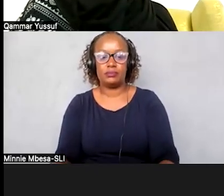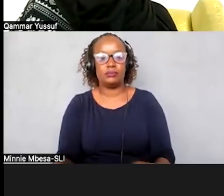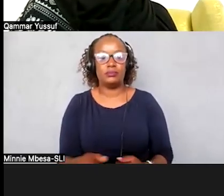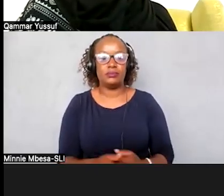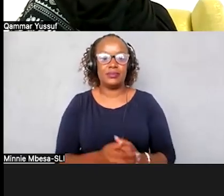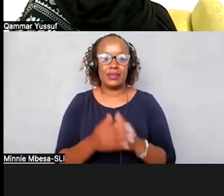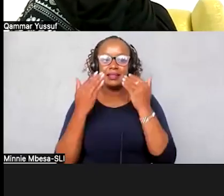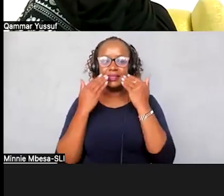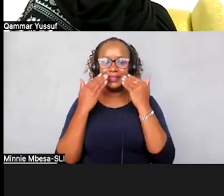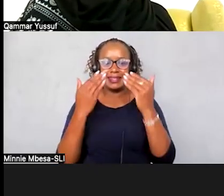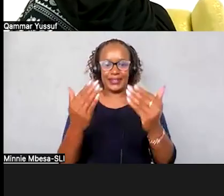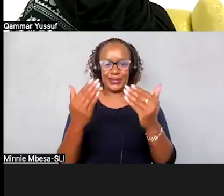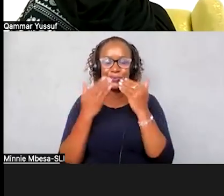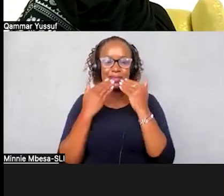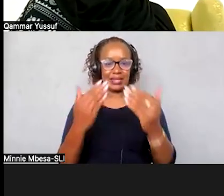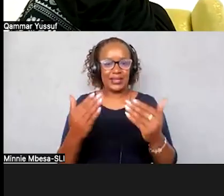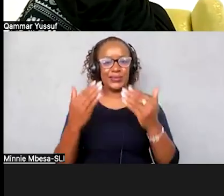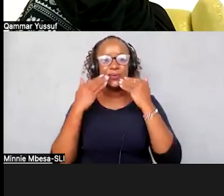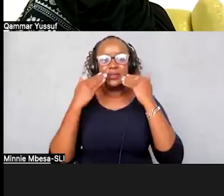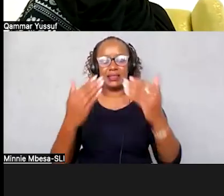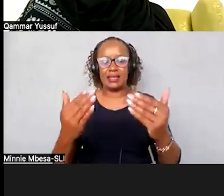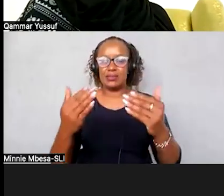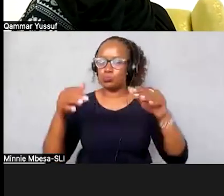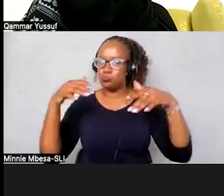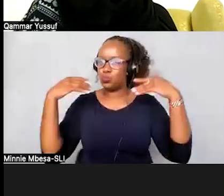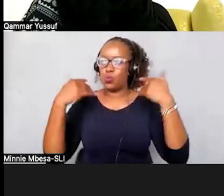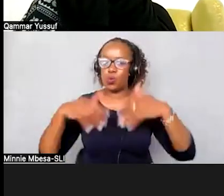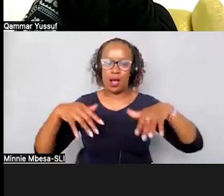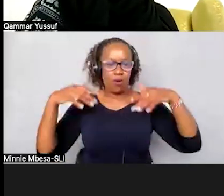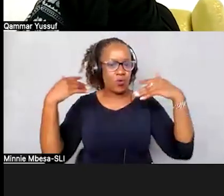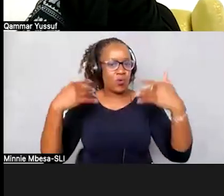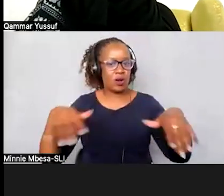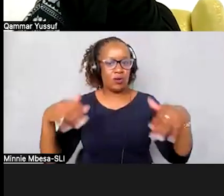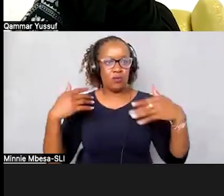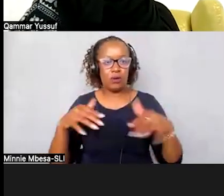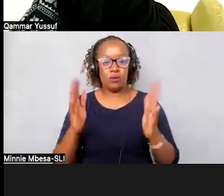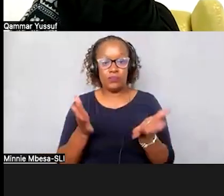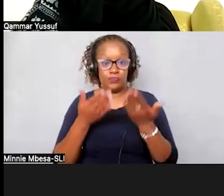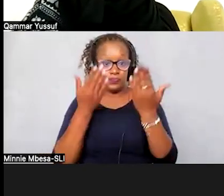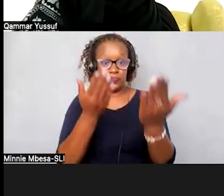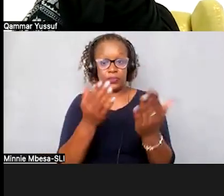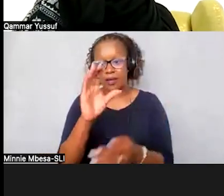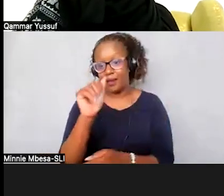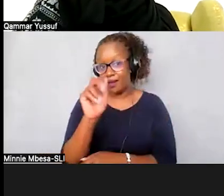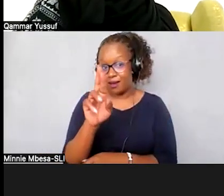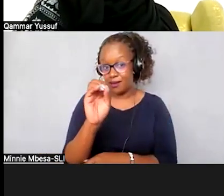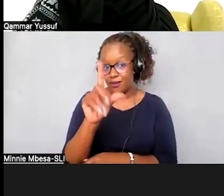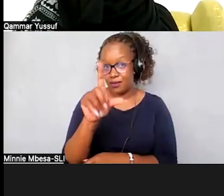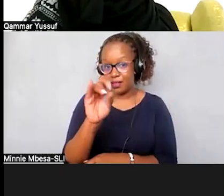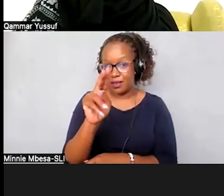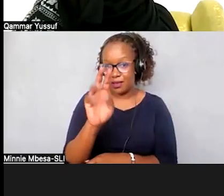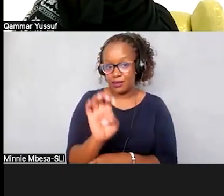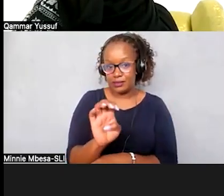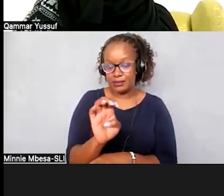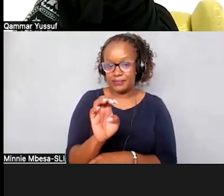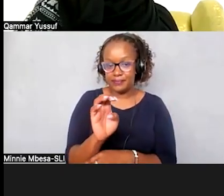Thank you so much. Thank you so much. Wow. Oh. Brilliant. Over to you, Caroline. Please take us away. Okay, thank you so much, Jacob.